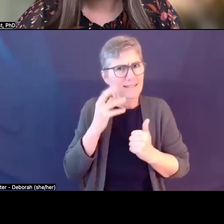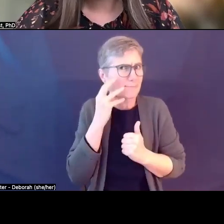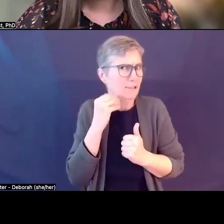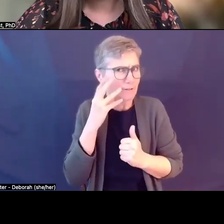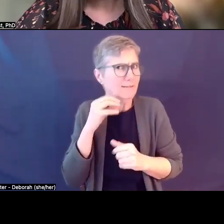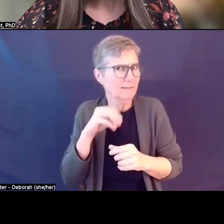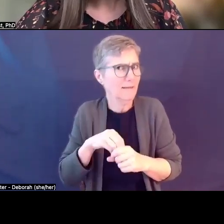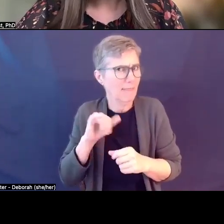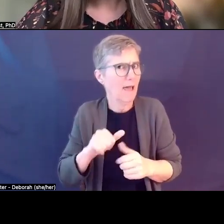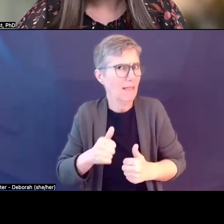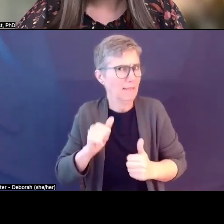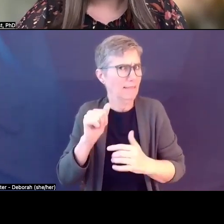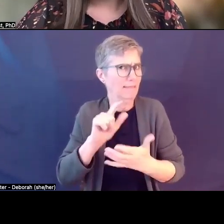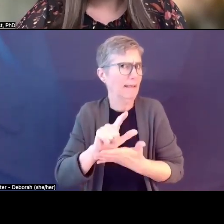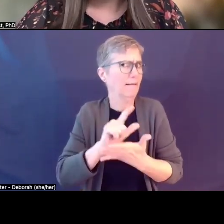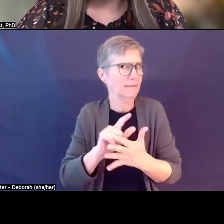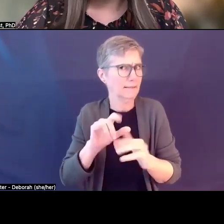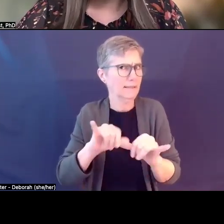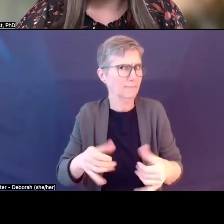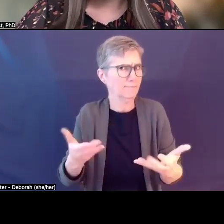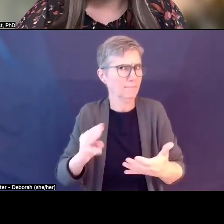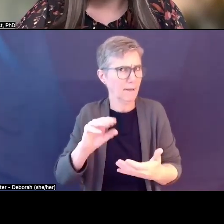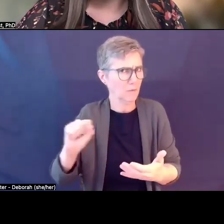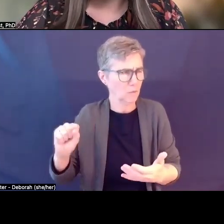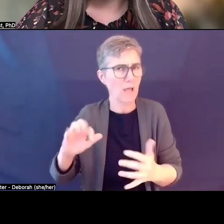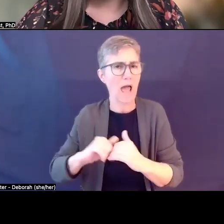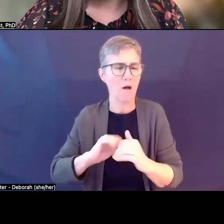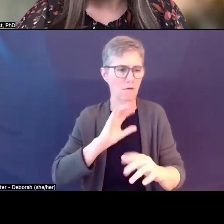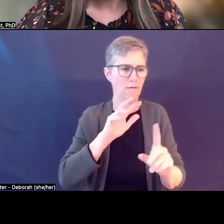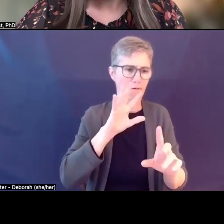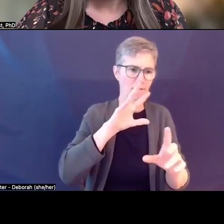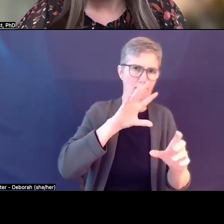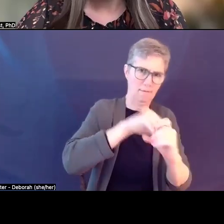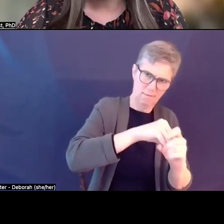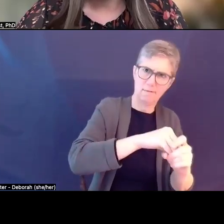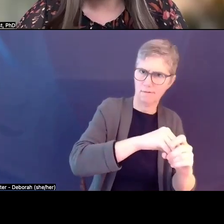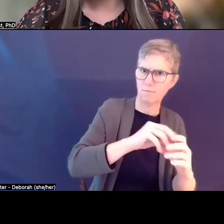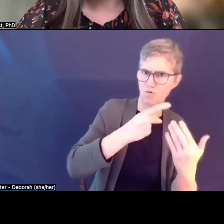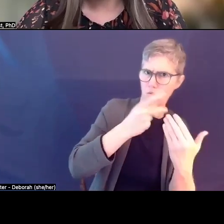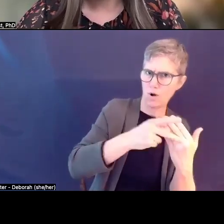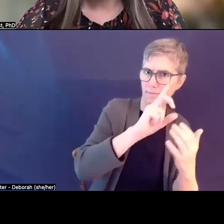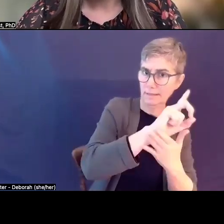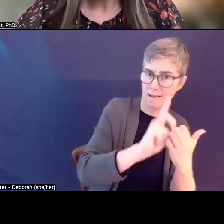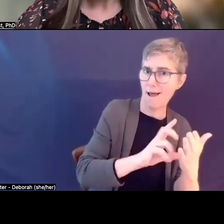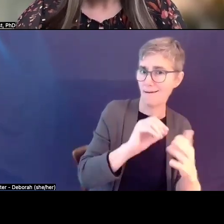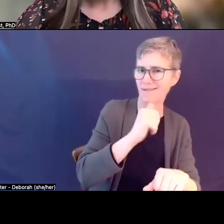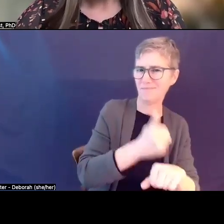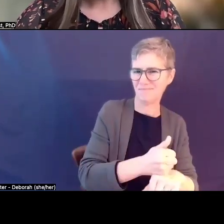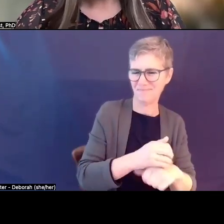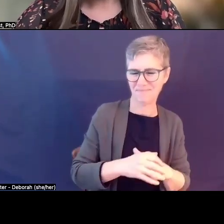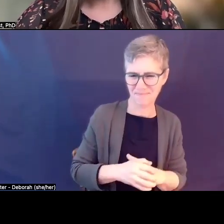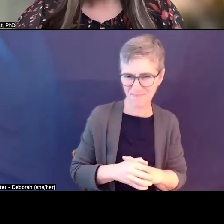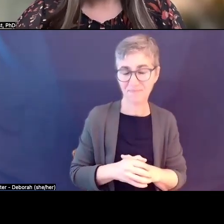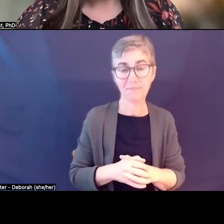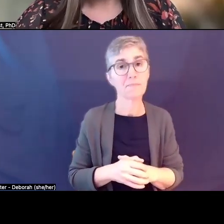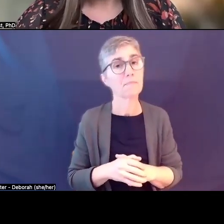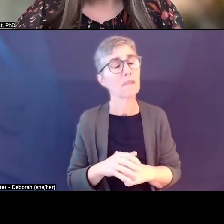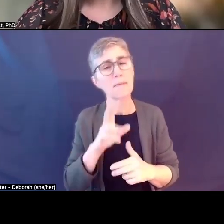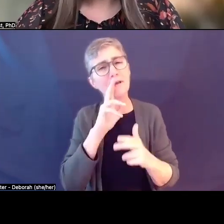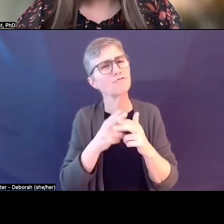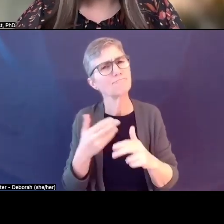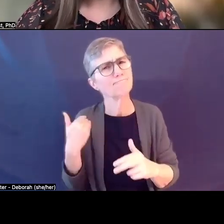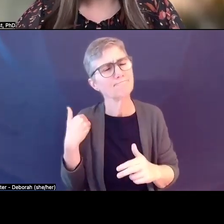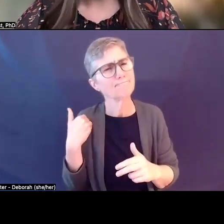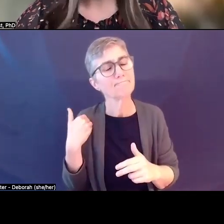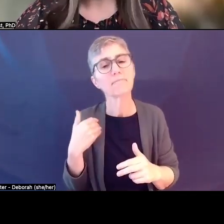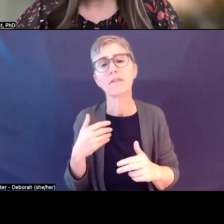legal system into program design and implementation. Next slide, please. As mentioned, we've been working